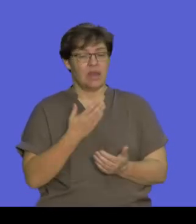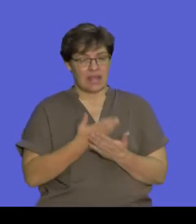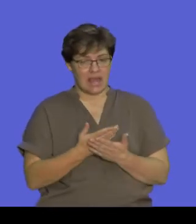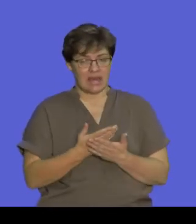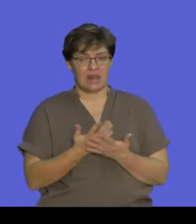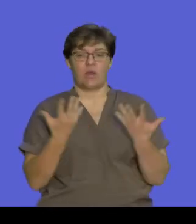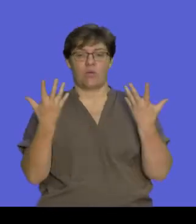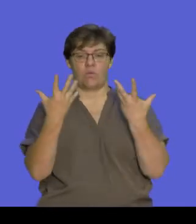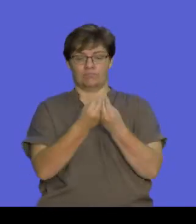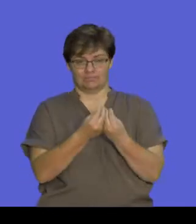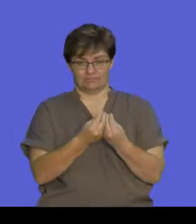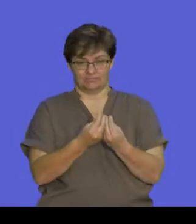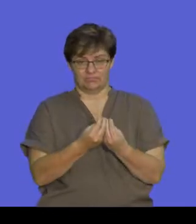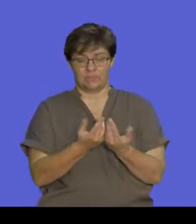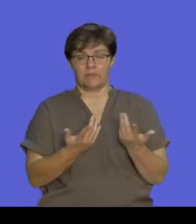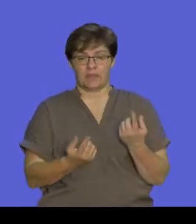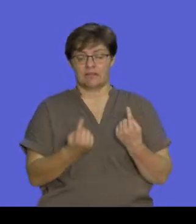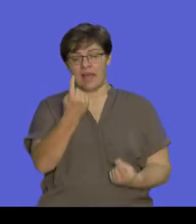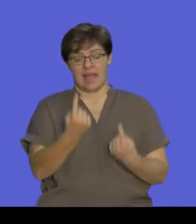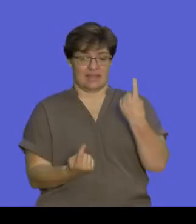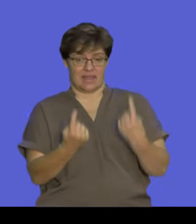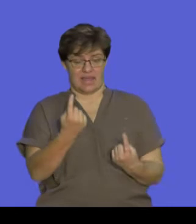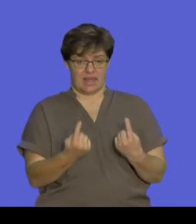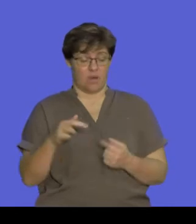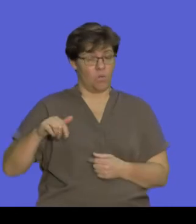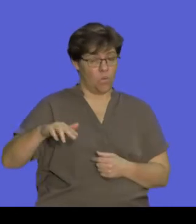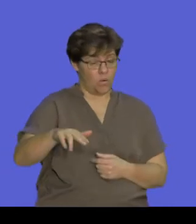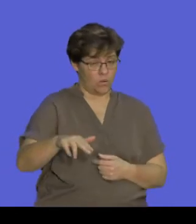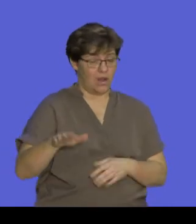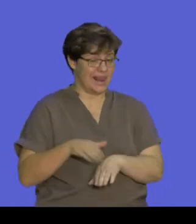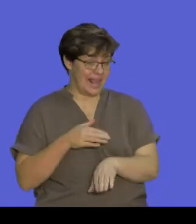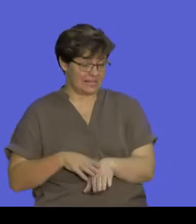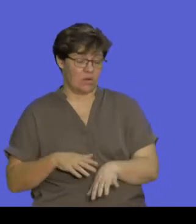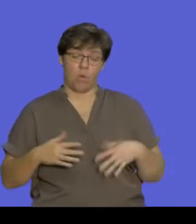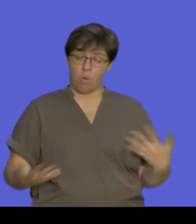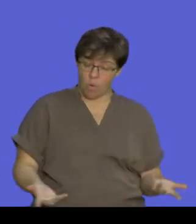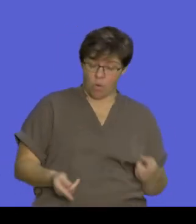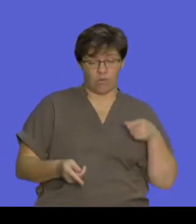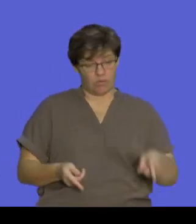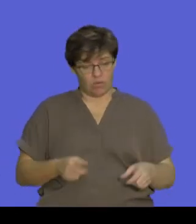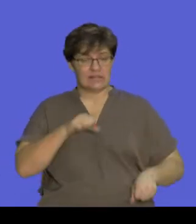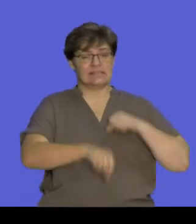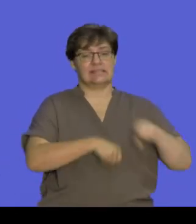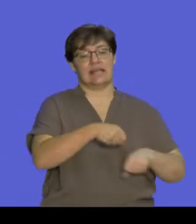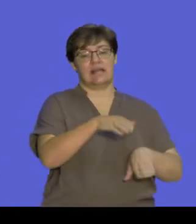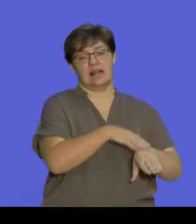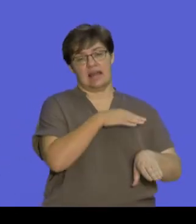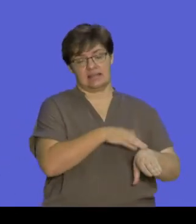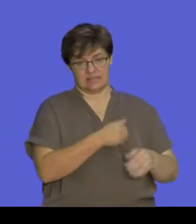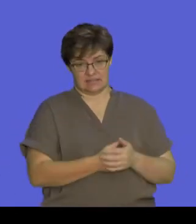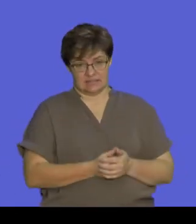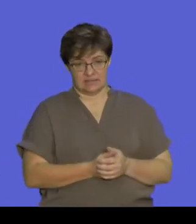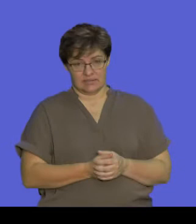them. Because remember, it's either that he walked and was late, or he cycled and was late. And